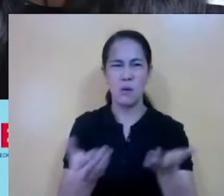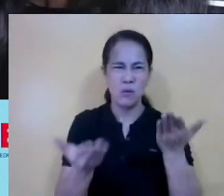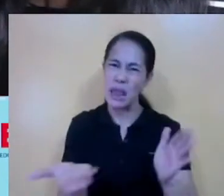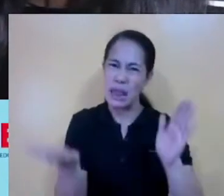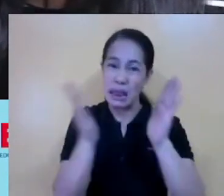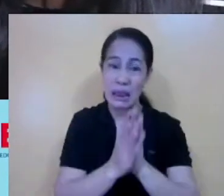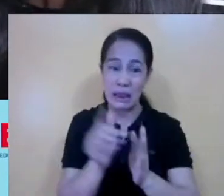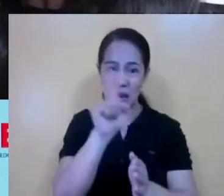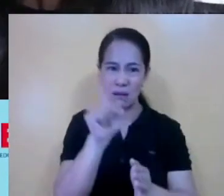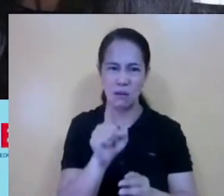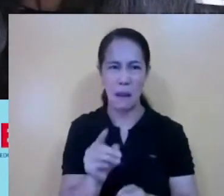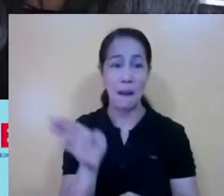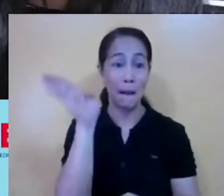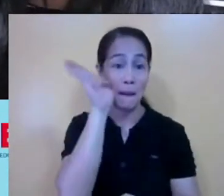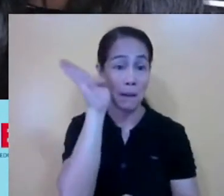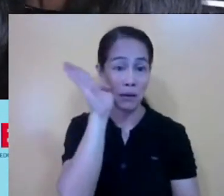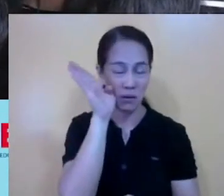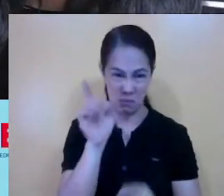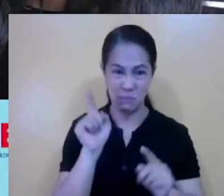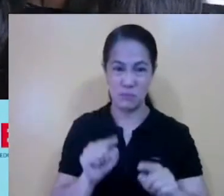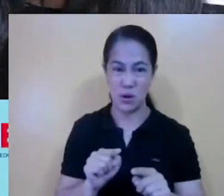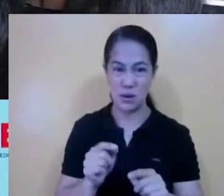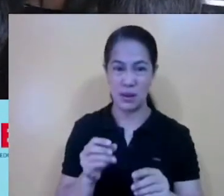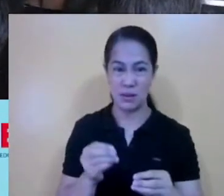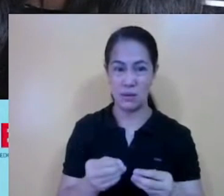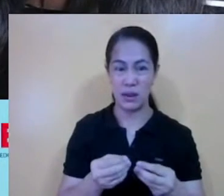Bianx, isn't there a provision in